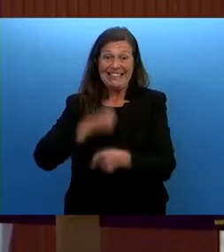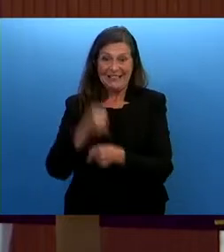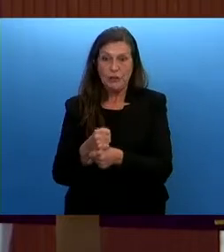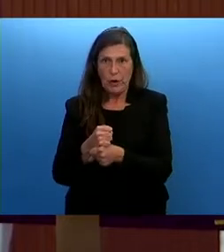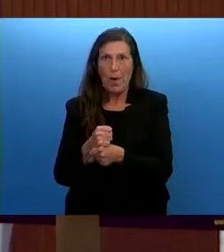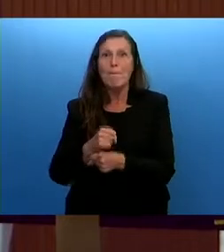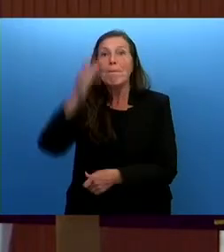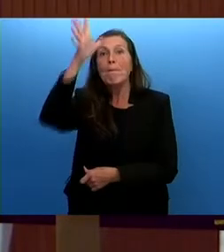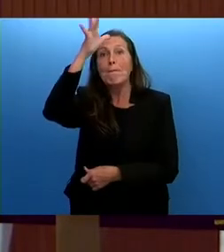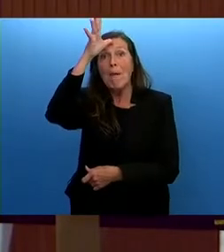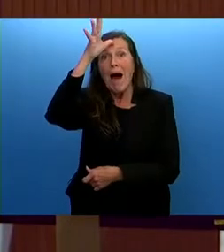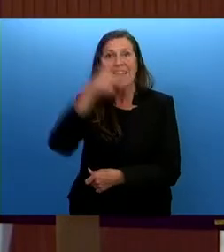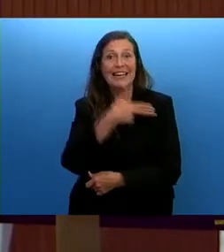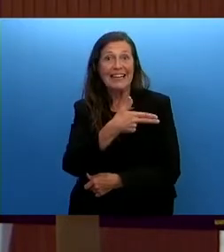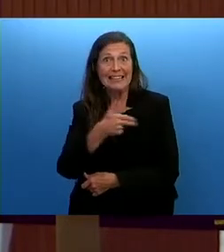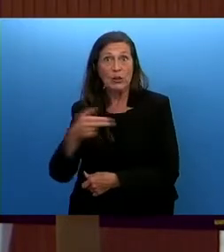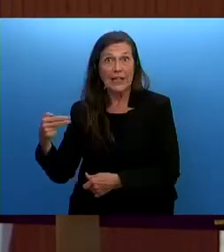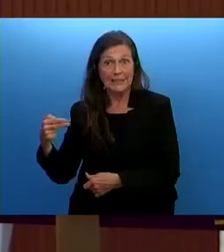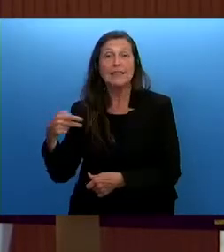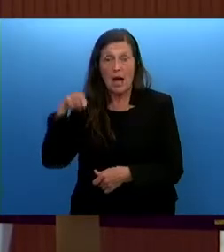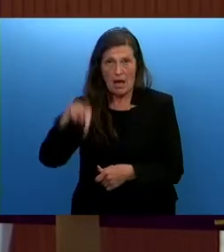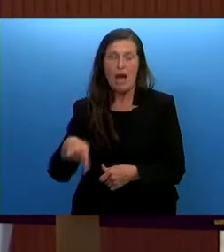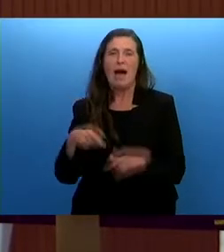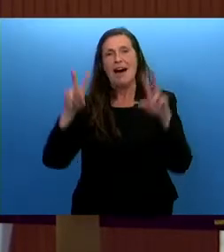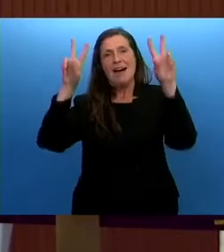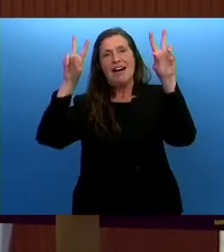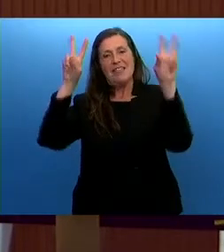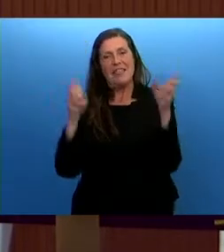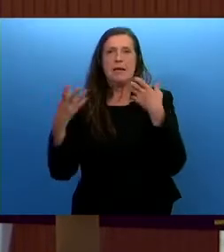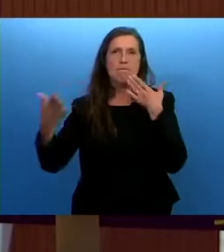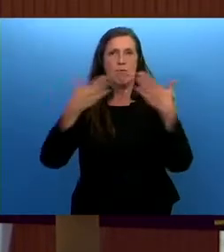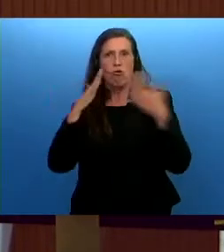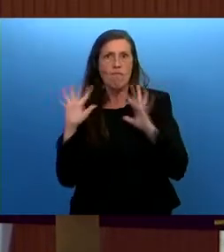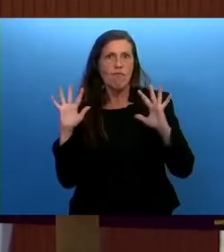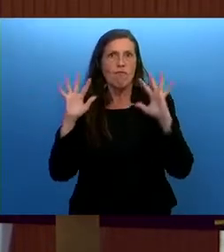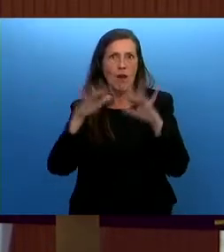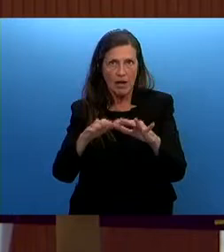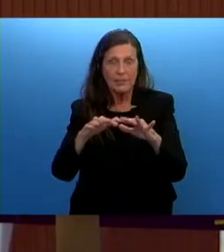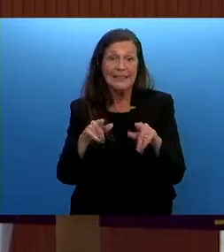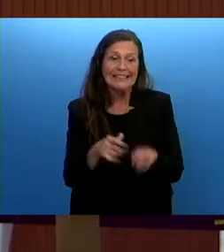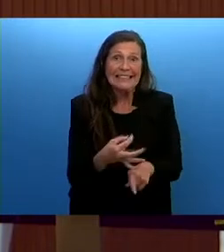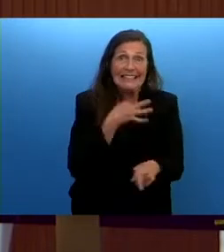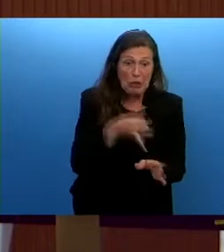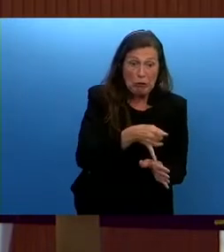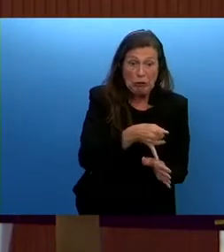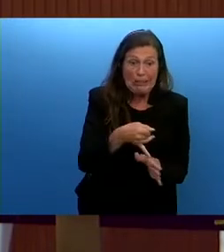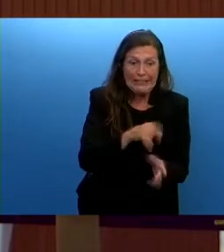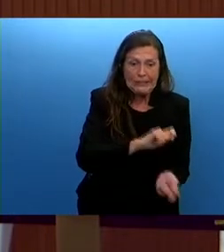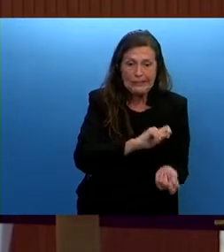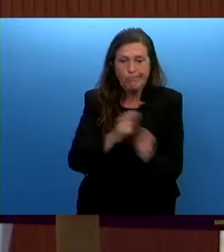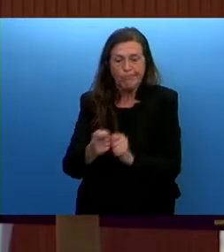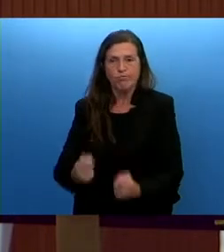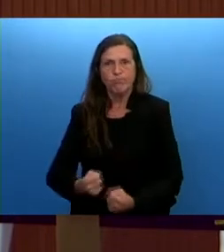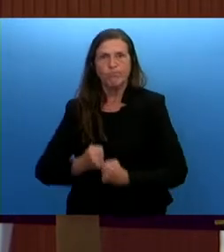Bali in Indonesia. And the theme of this conference was From Risk to Resilience Towards